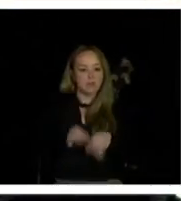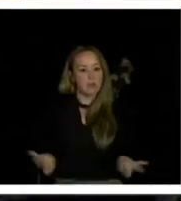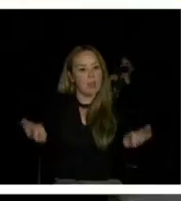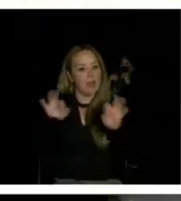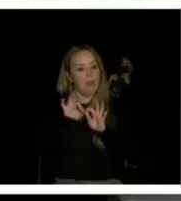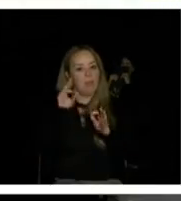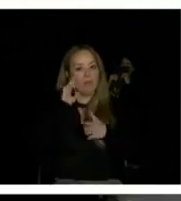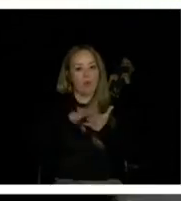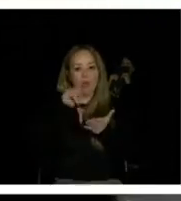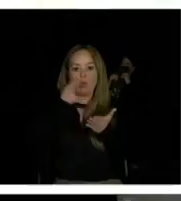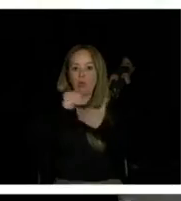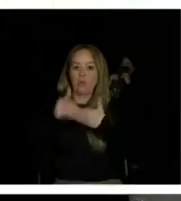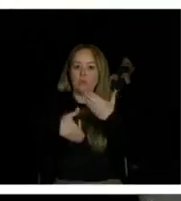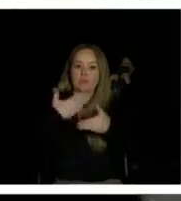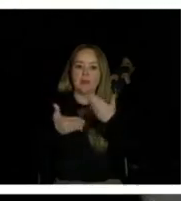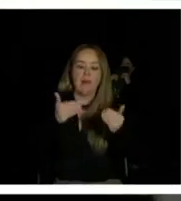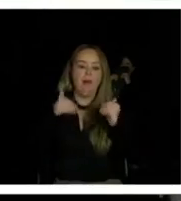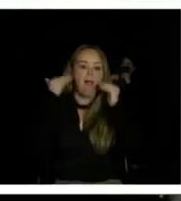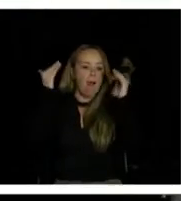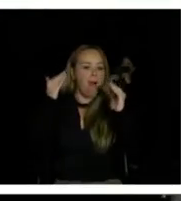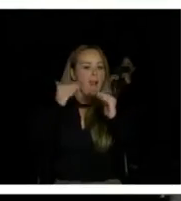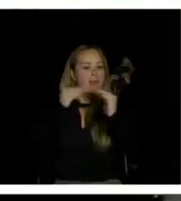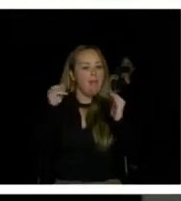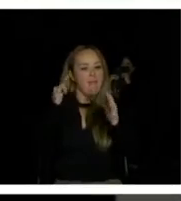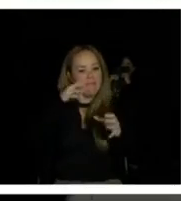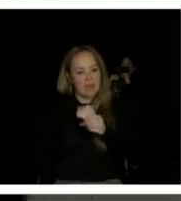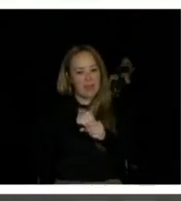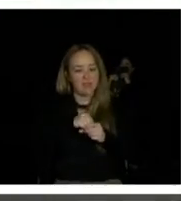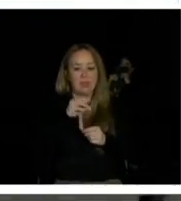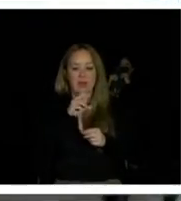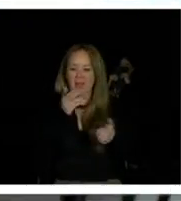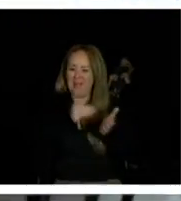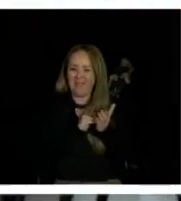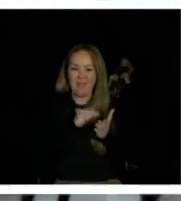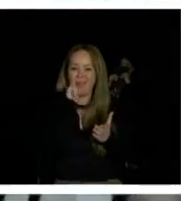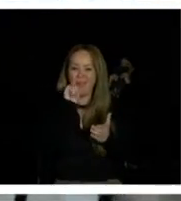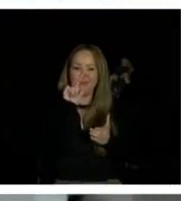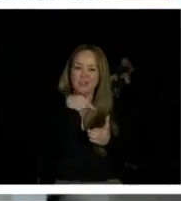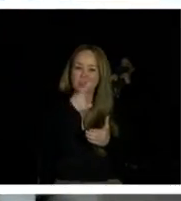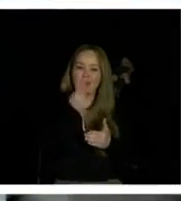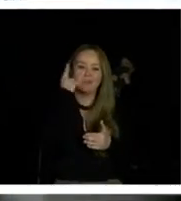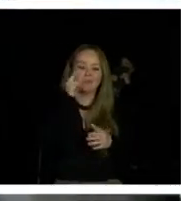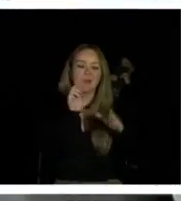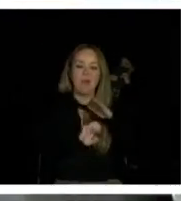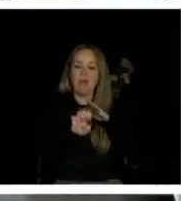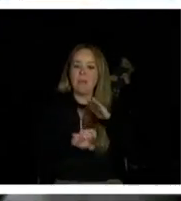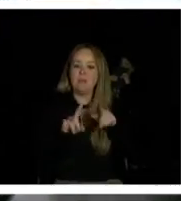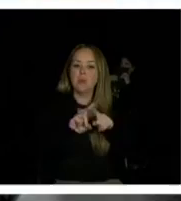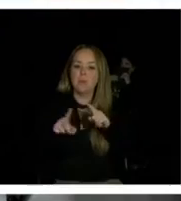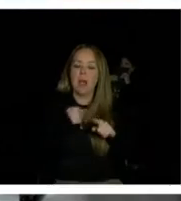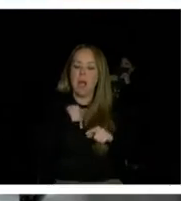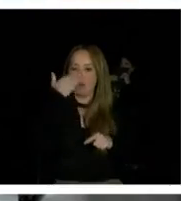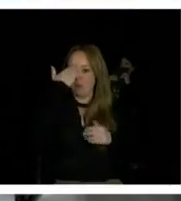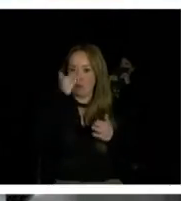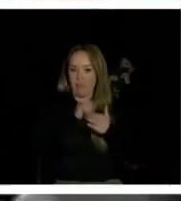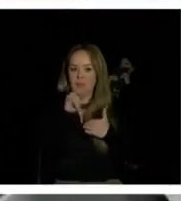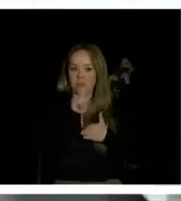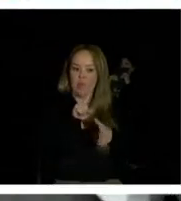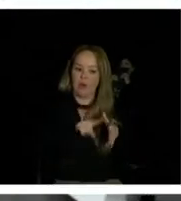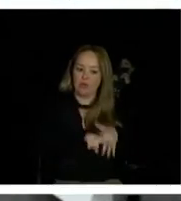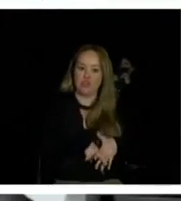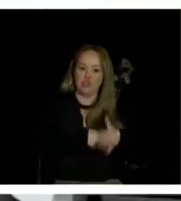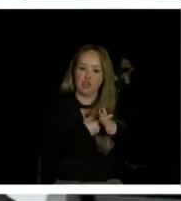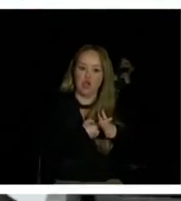And so high levels of engagement, and again, not necessarily just for the elementary, but I know that that's where it